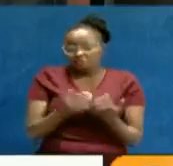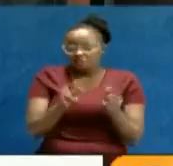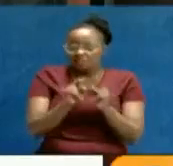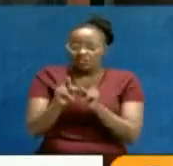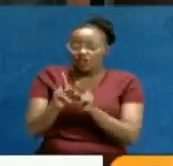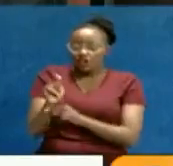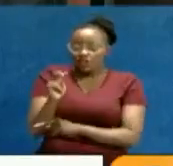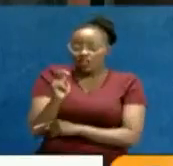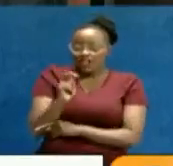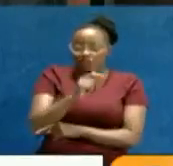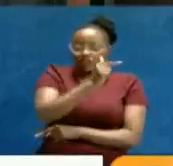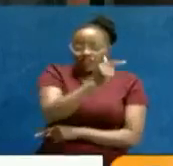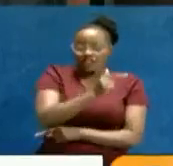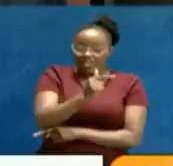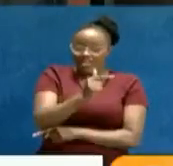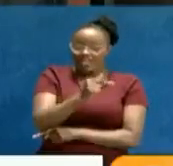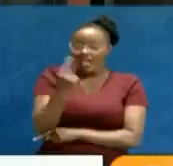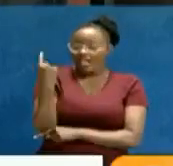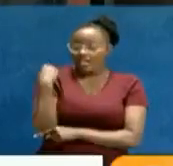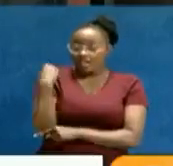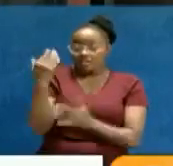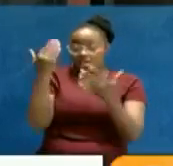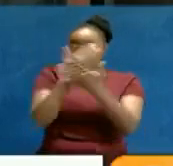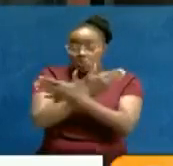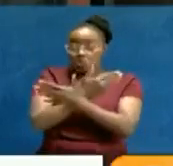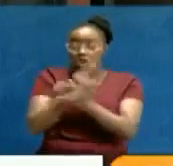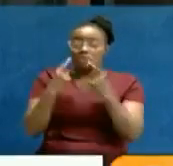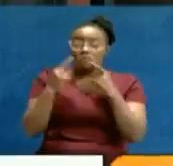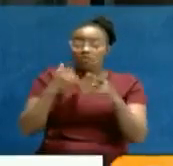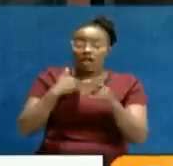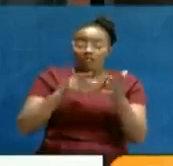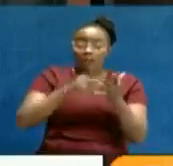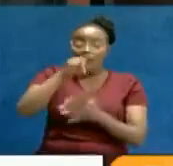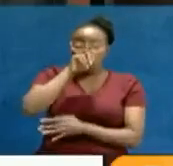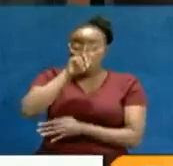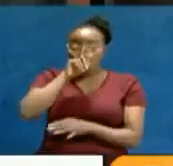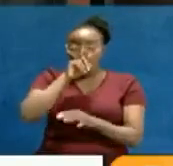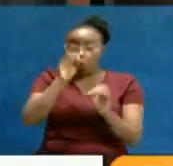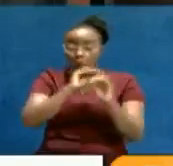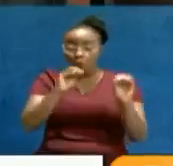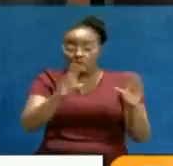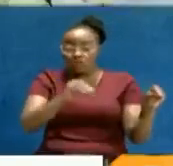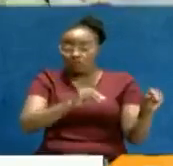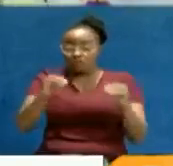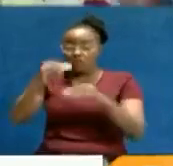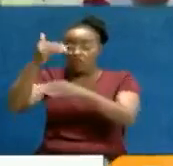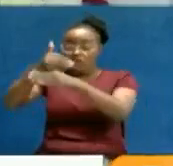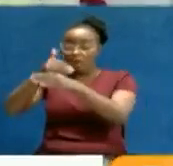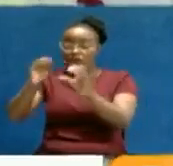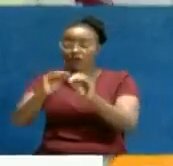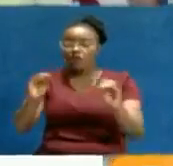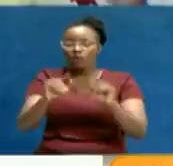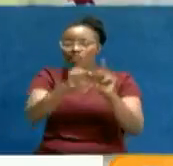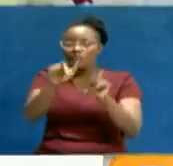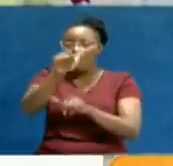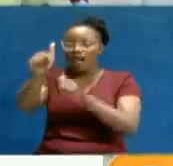As the president of Tanzania announced last night, like no more banning of chickens from crossing the border. And there are